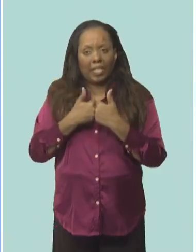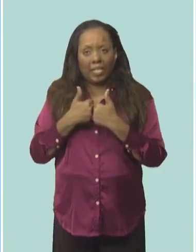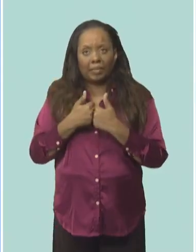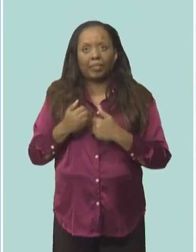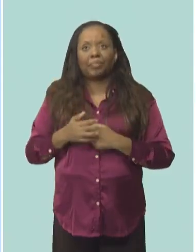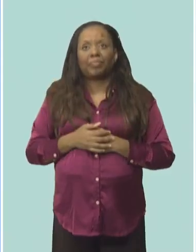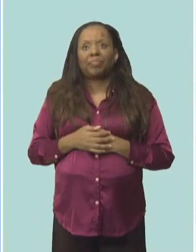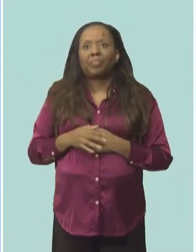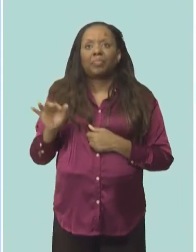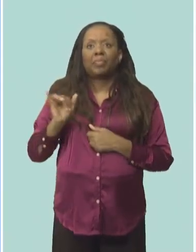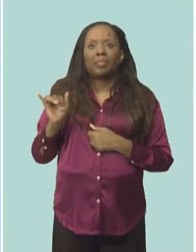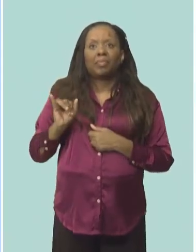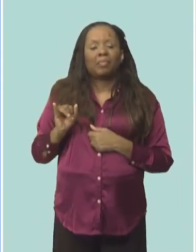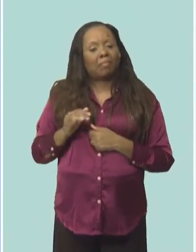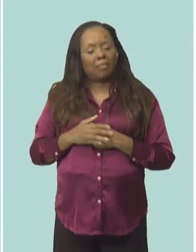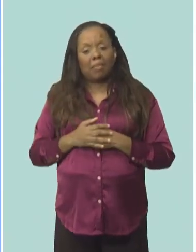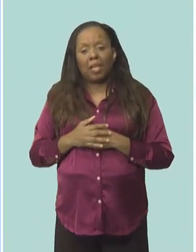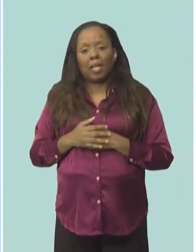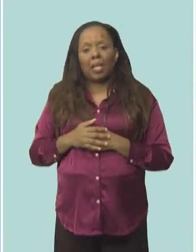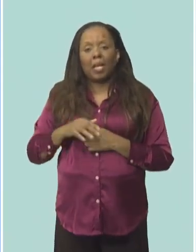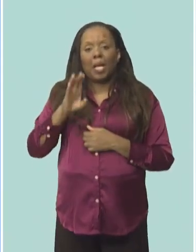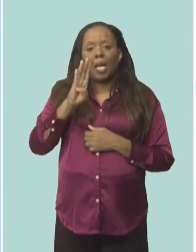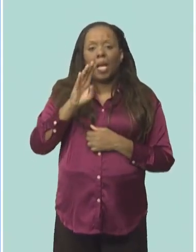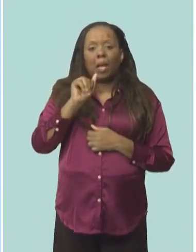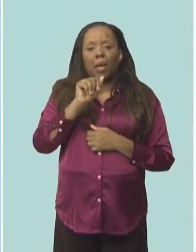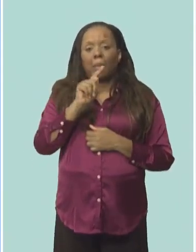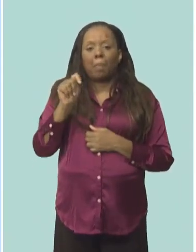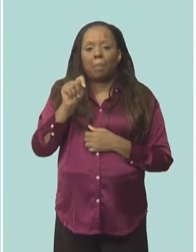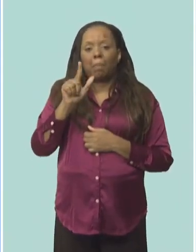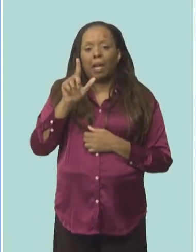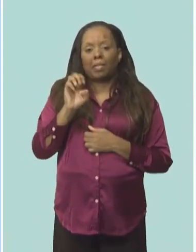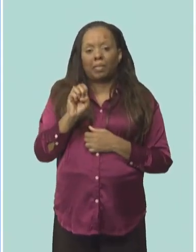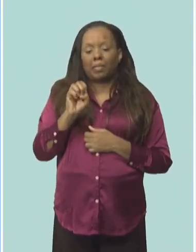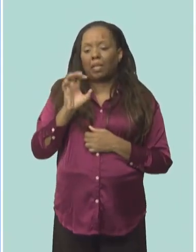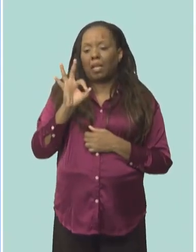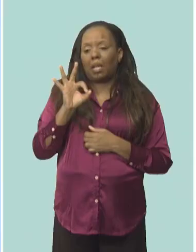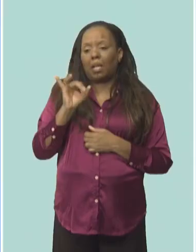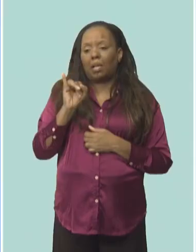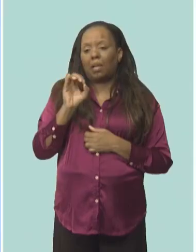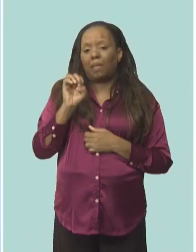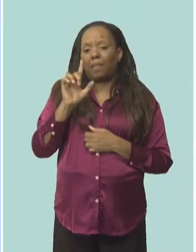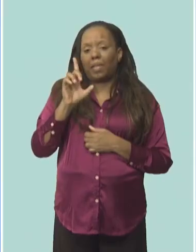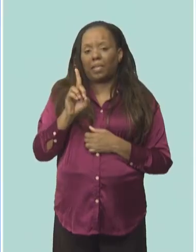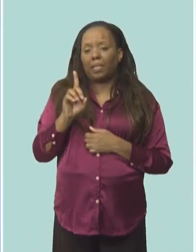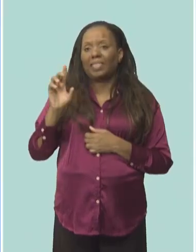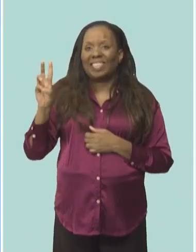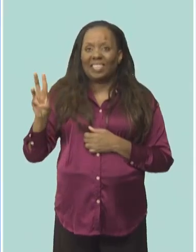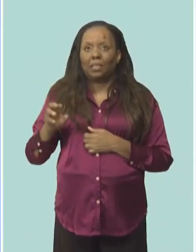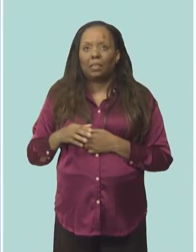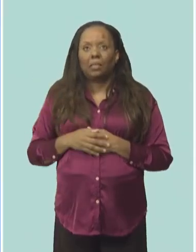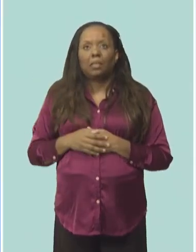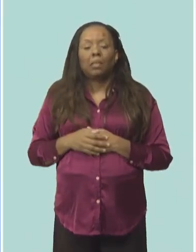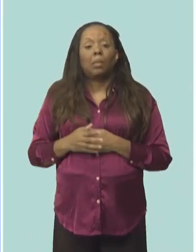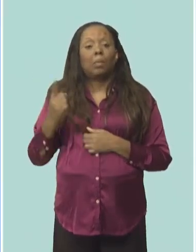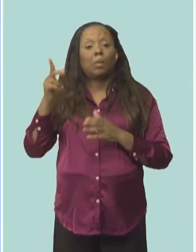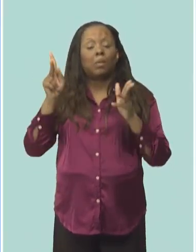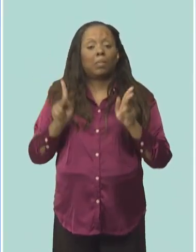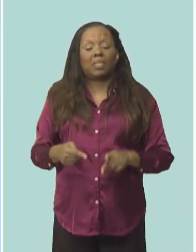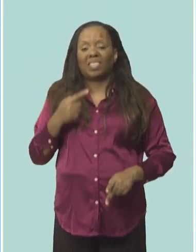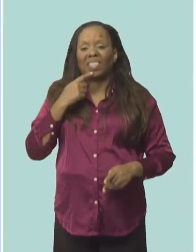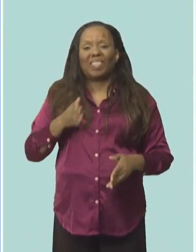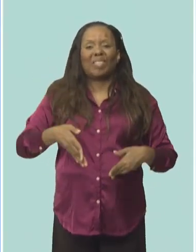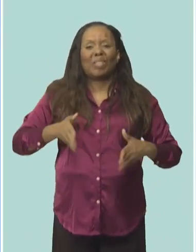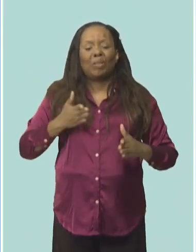video games like Battlefield 6 and Madden Mobile. Team lead at the company, Joshua Ford, says it has allowed them to